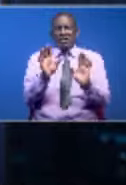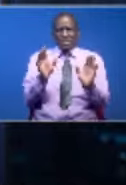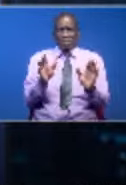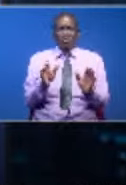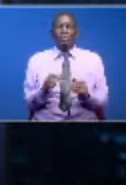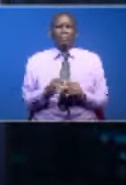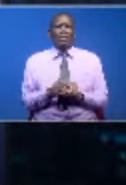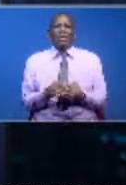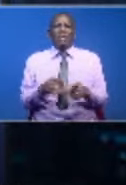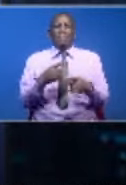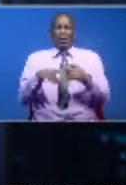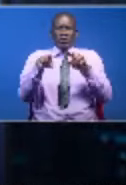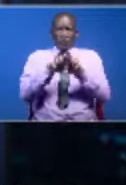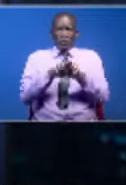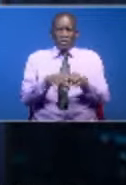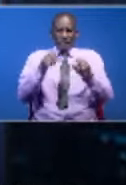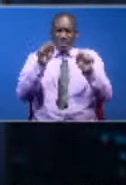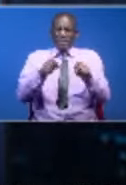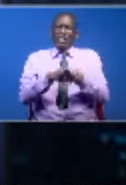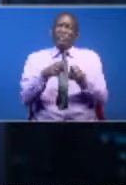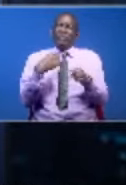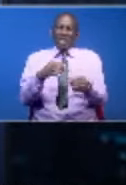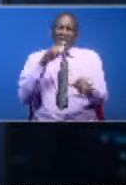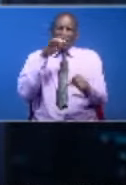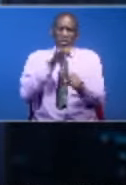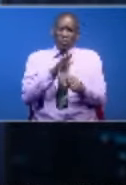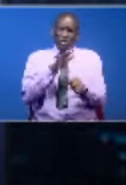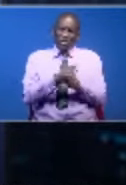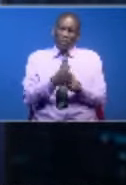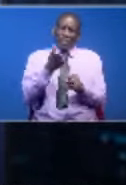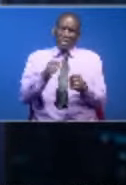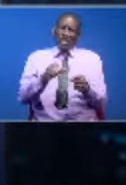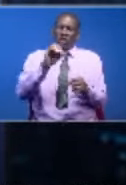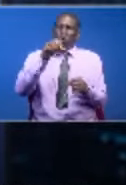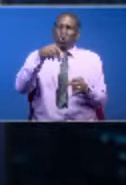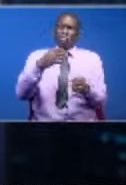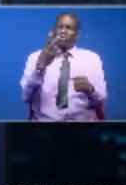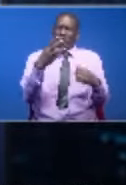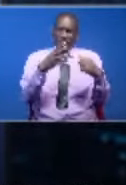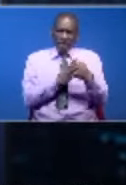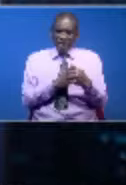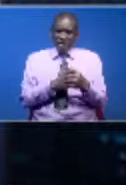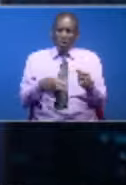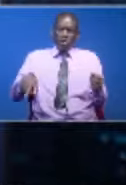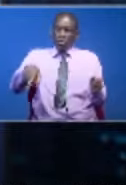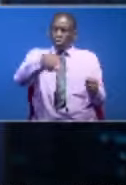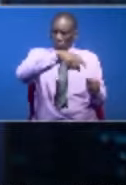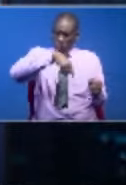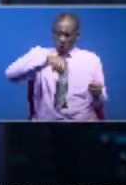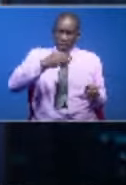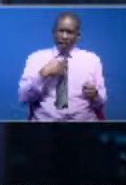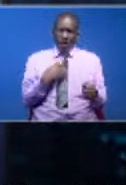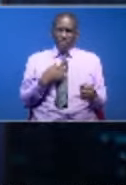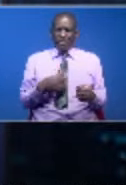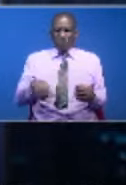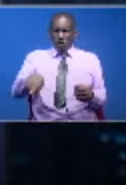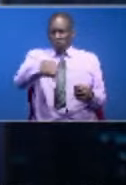But nevertheless, I mean, yes, as you say, there's a lot at stake at this COP29. We have the